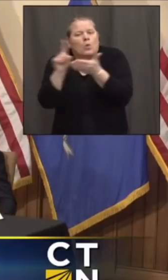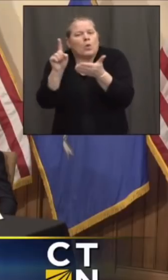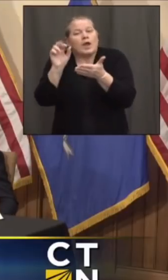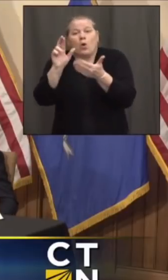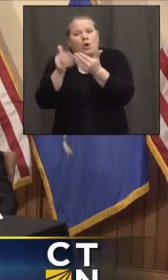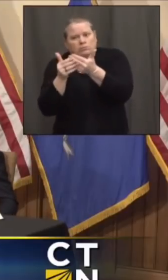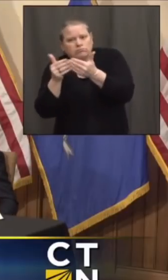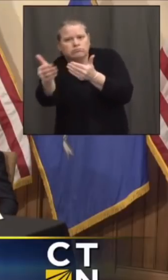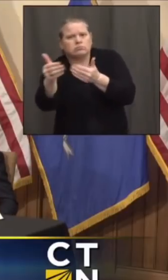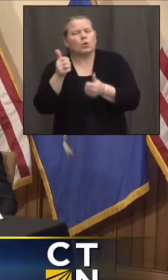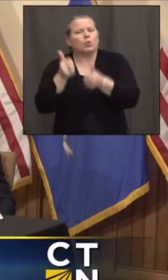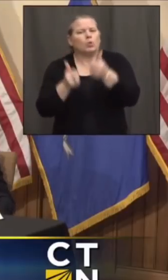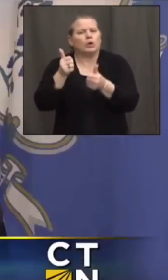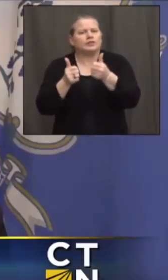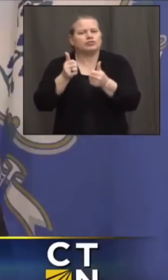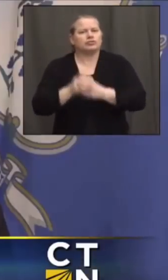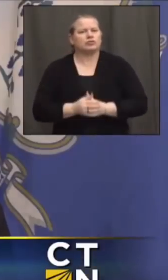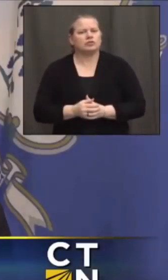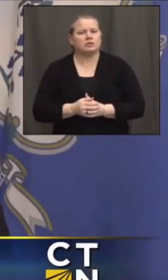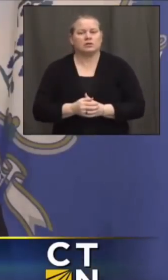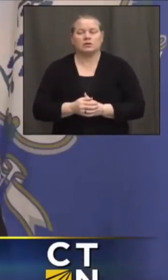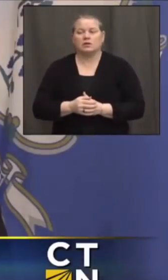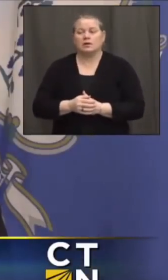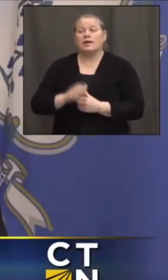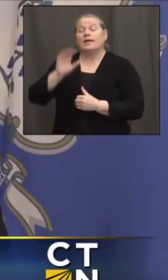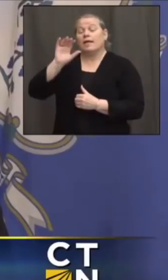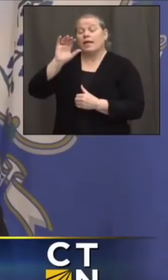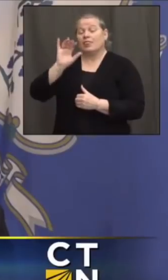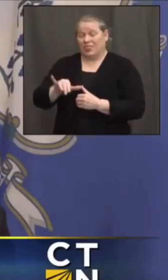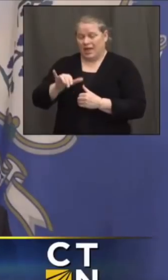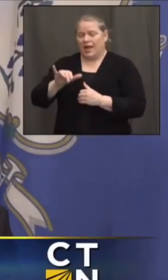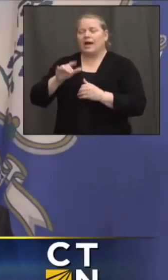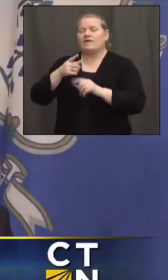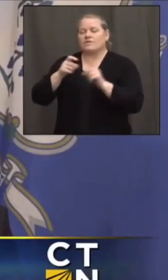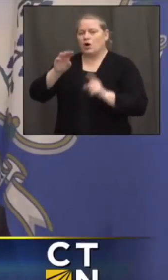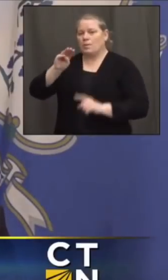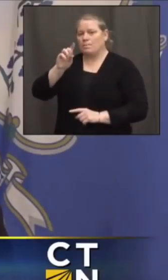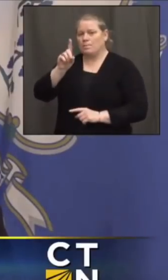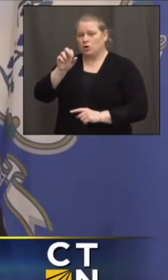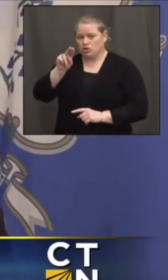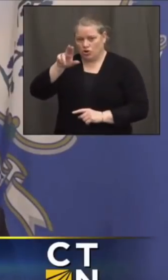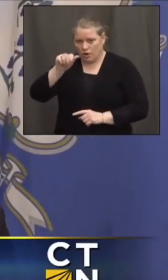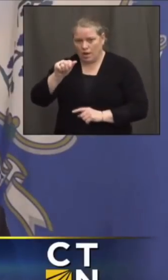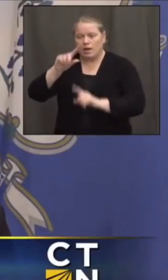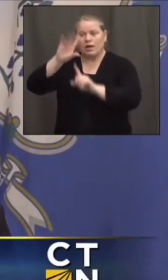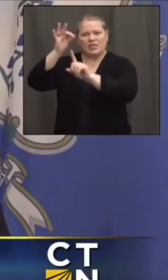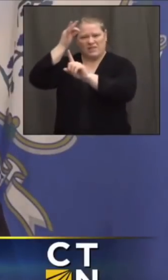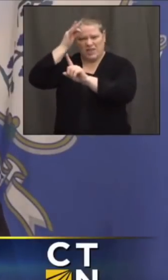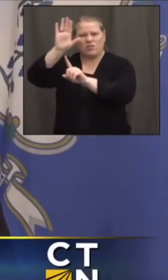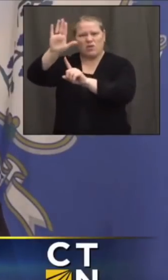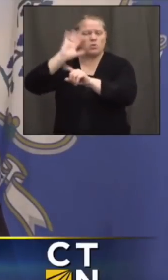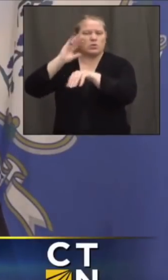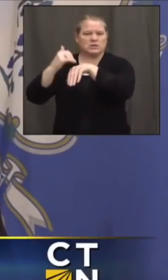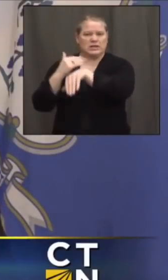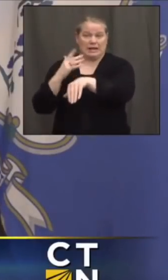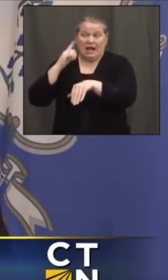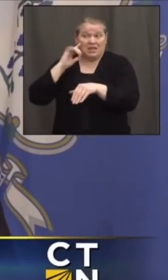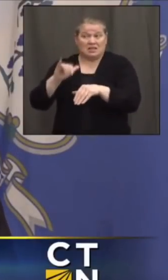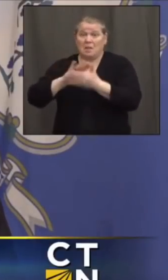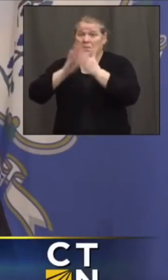that increase? It's primarily from the Moderna allocation. It is from the federal allocation, and I think it is the new